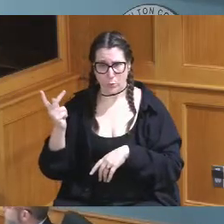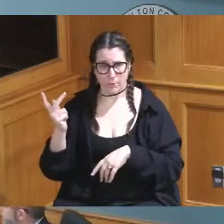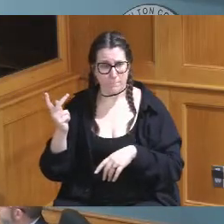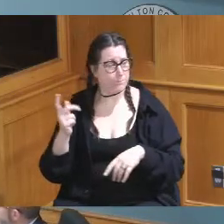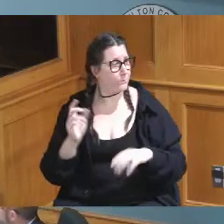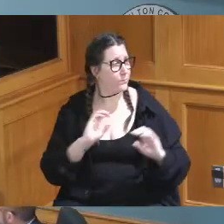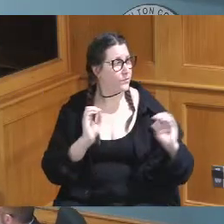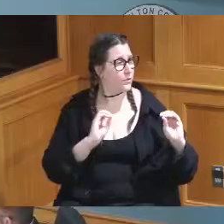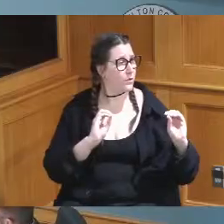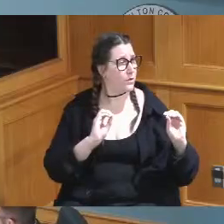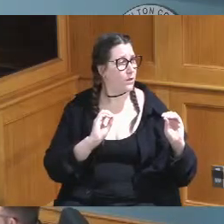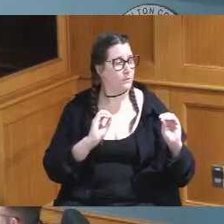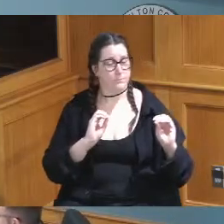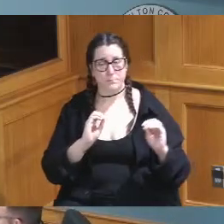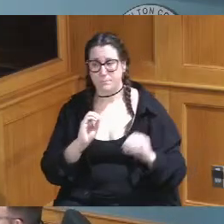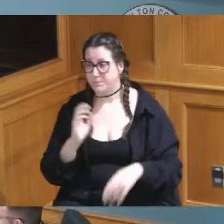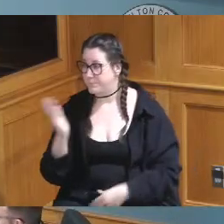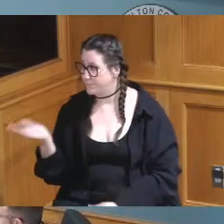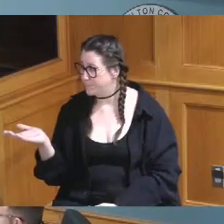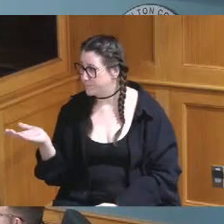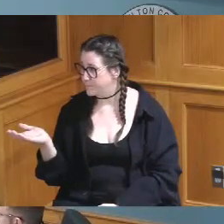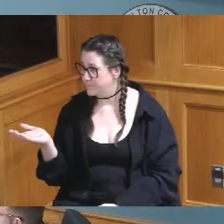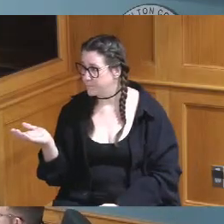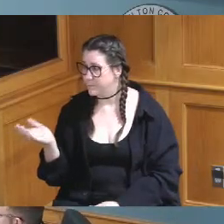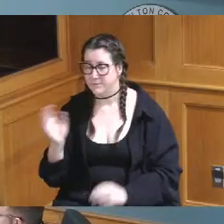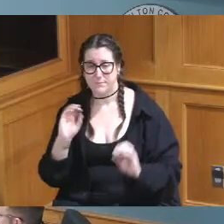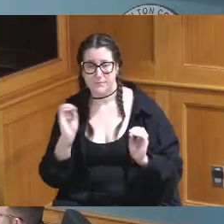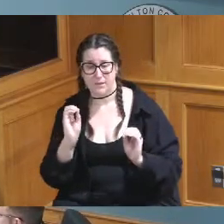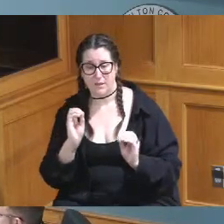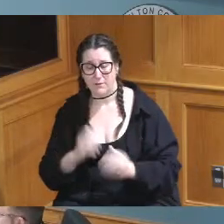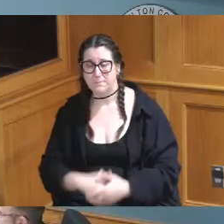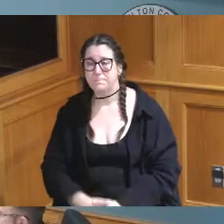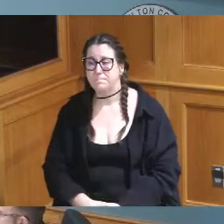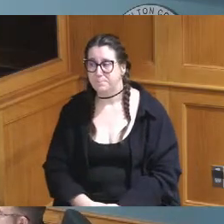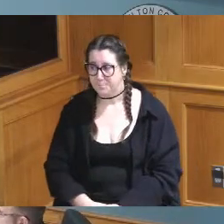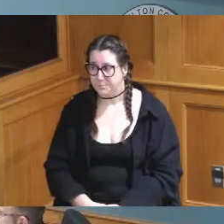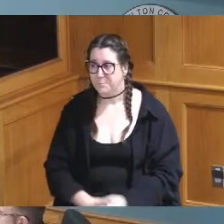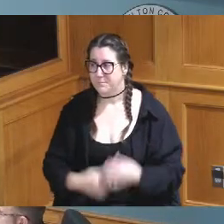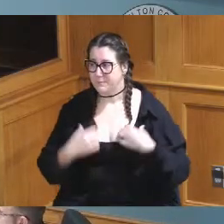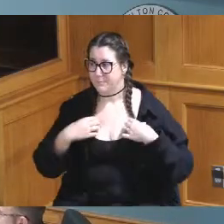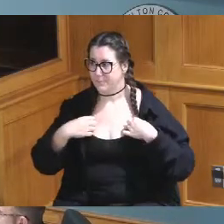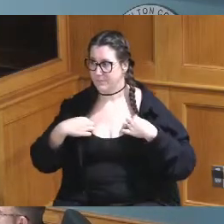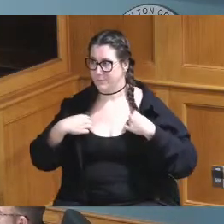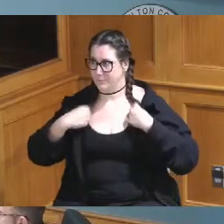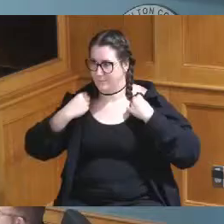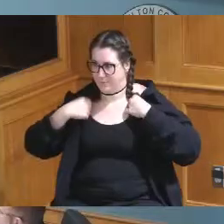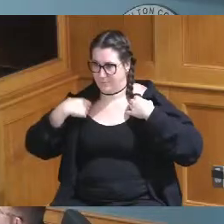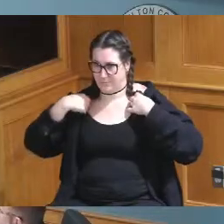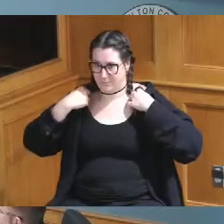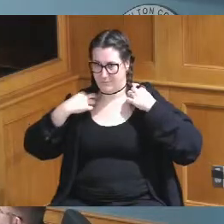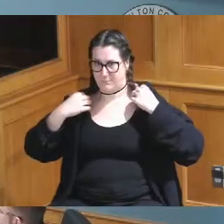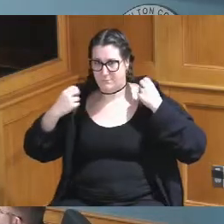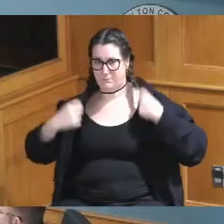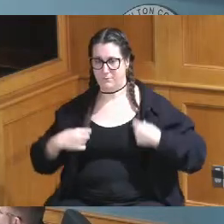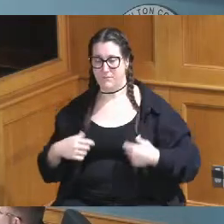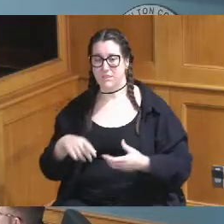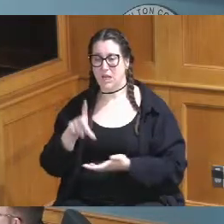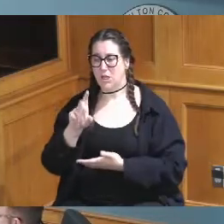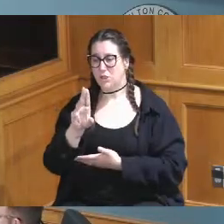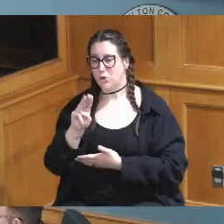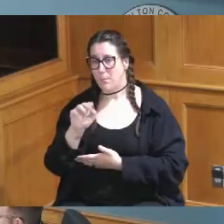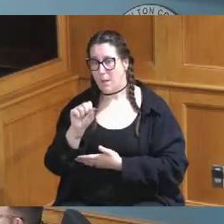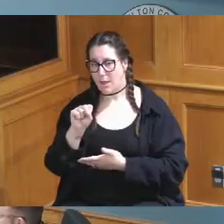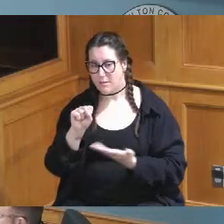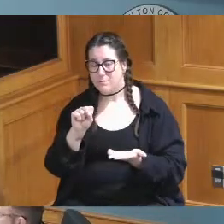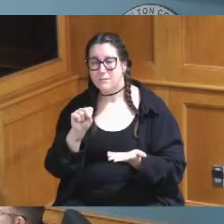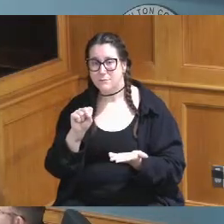no questions of Marty. Okay. Okay, thank you. All right, Commissioner Summer Dumas, I'm